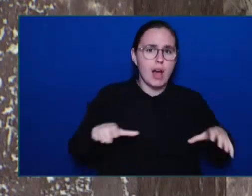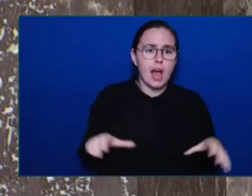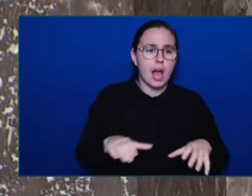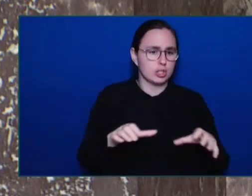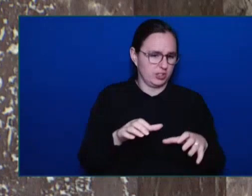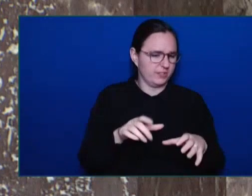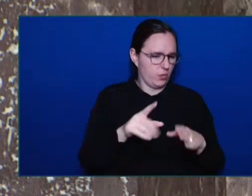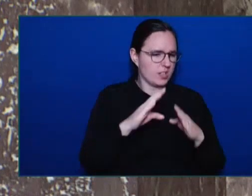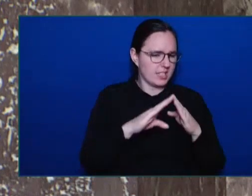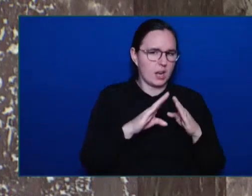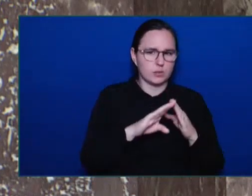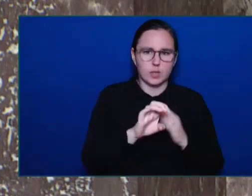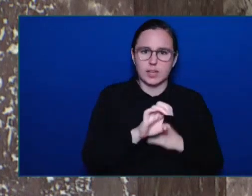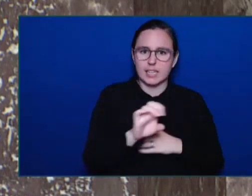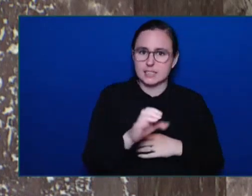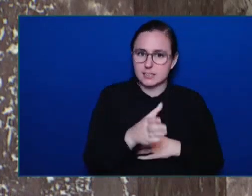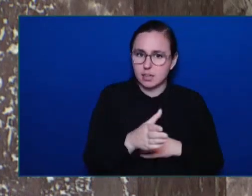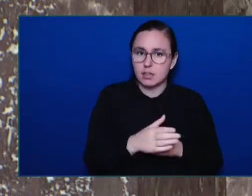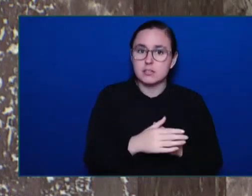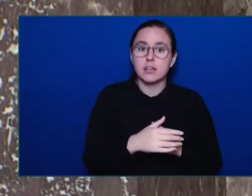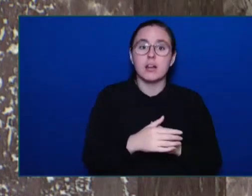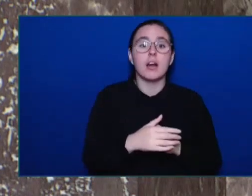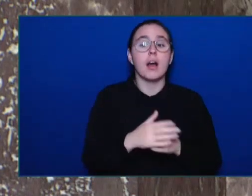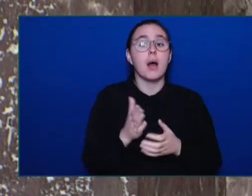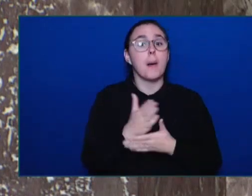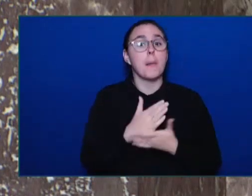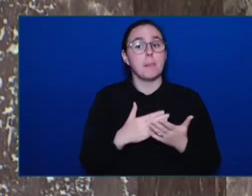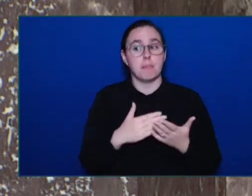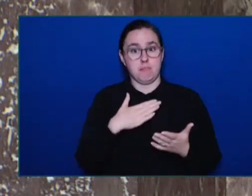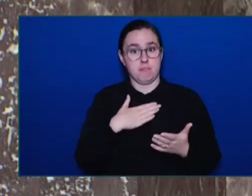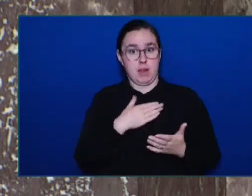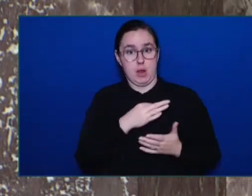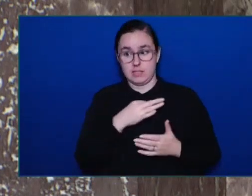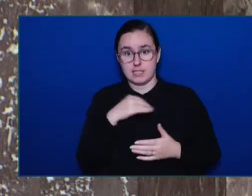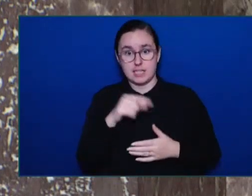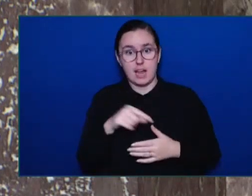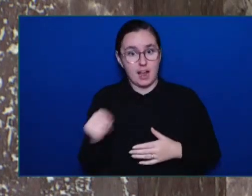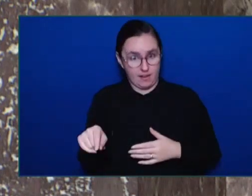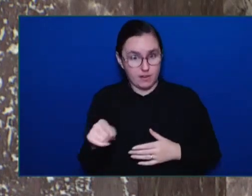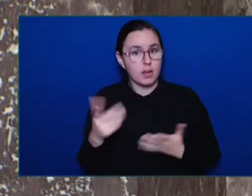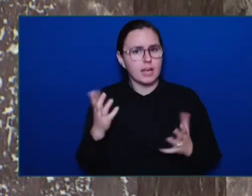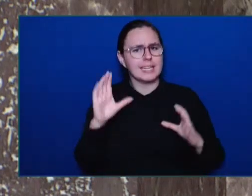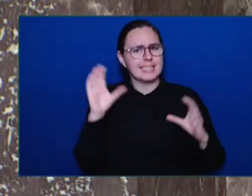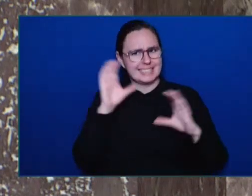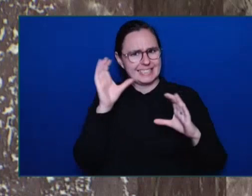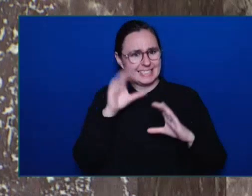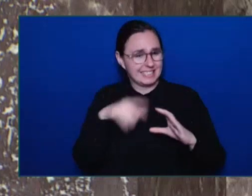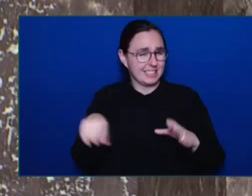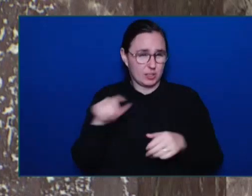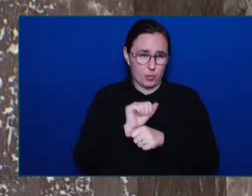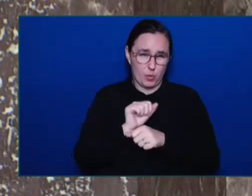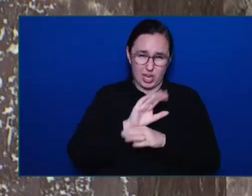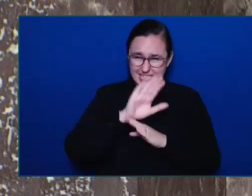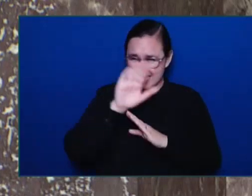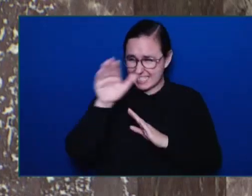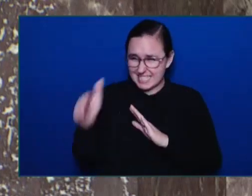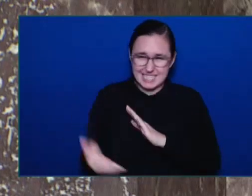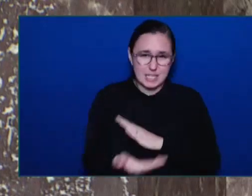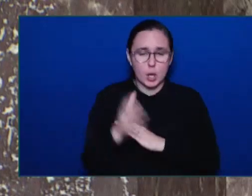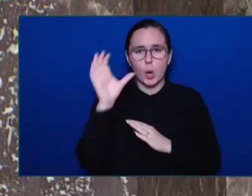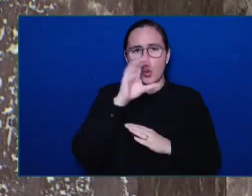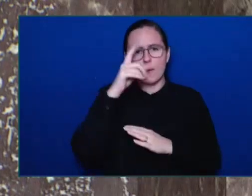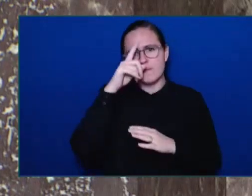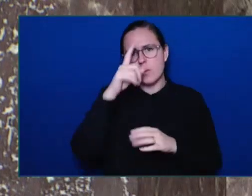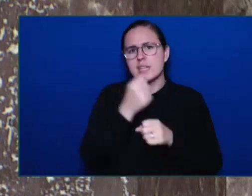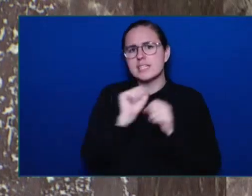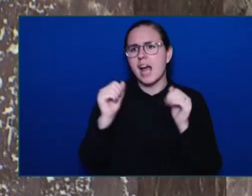to find enough housing for everyone that said that they needed housing. In fact, I can share with the members today that